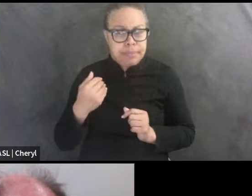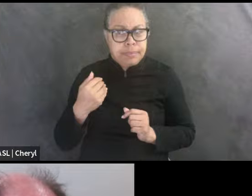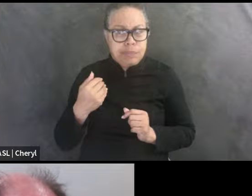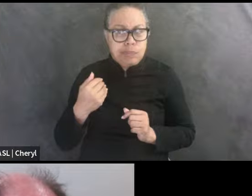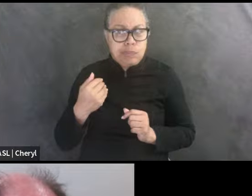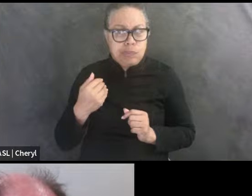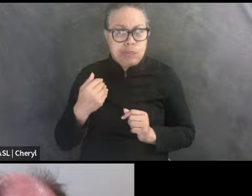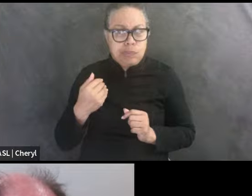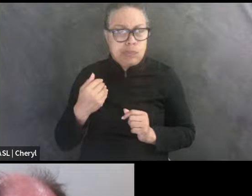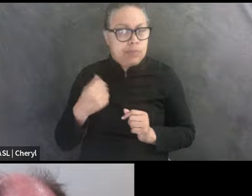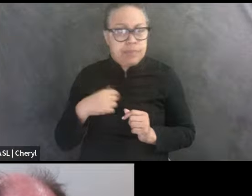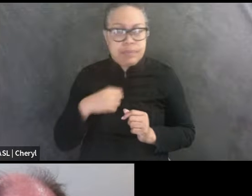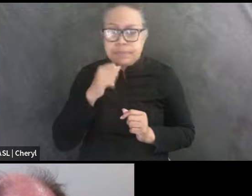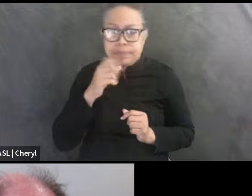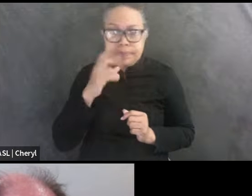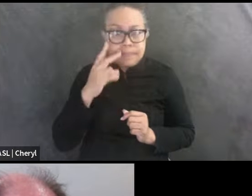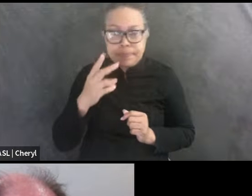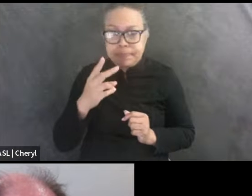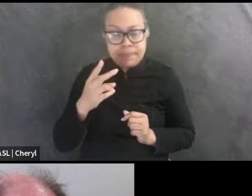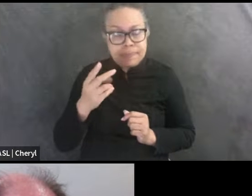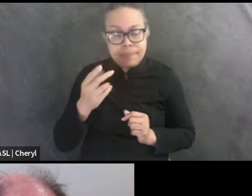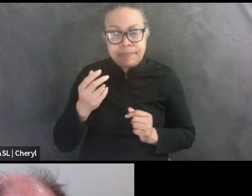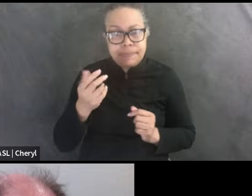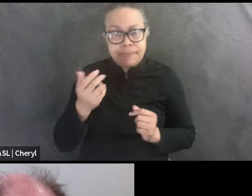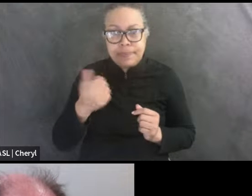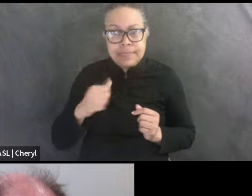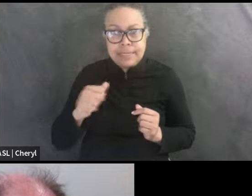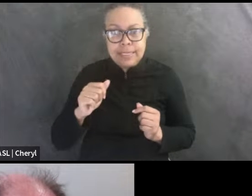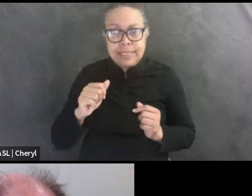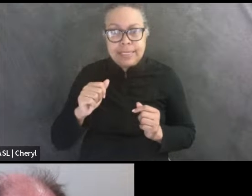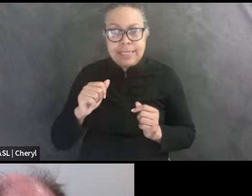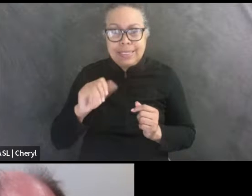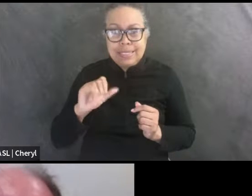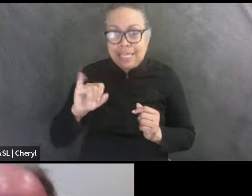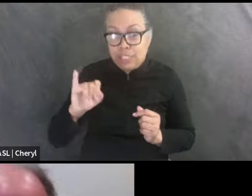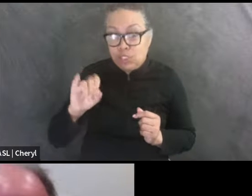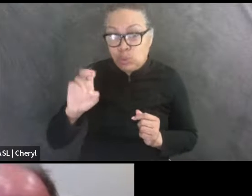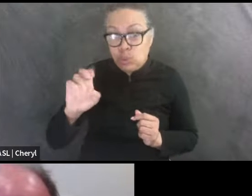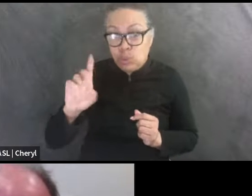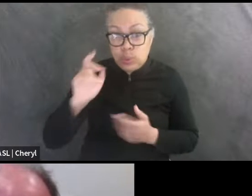yeah, I don't see an issued permit.